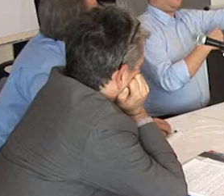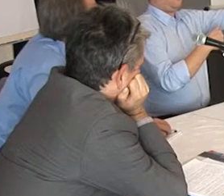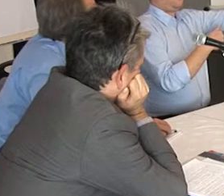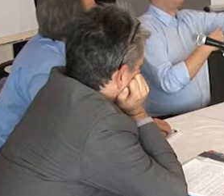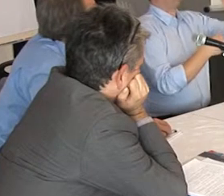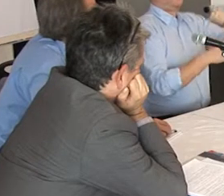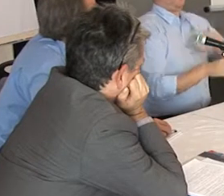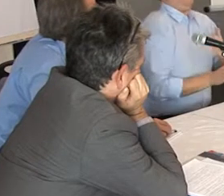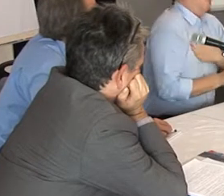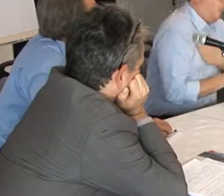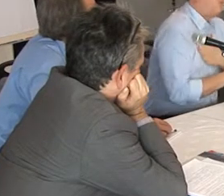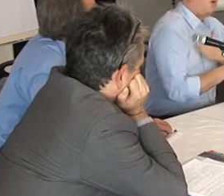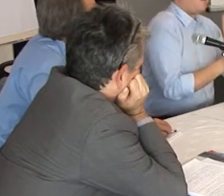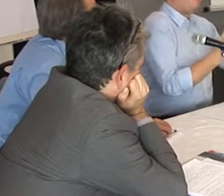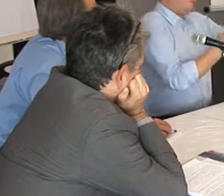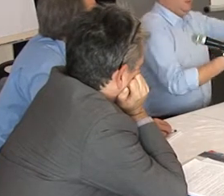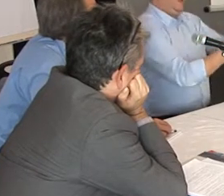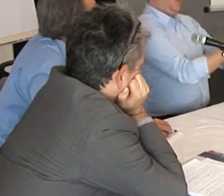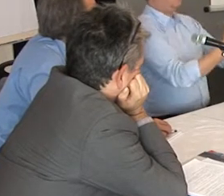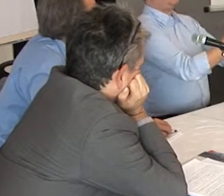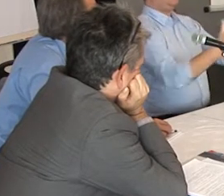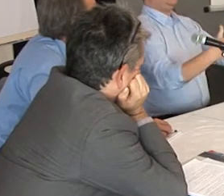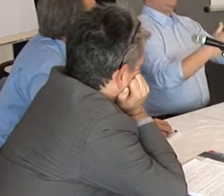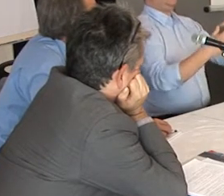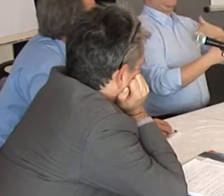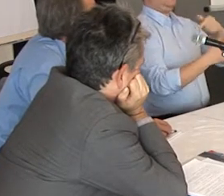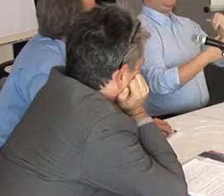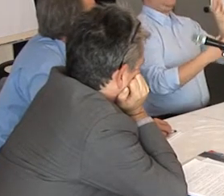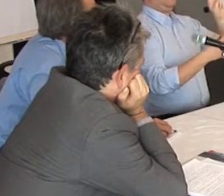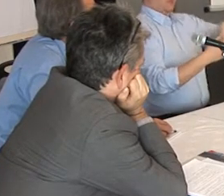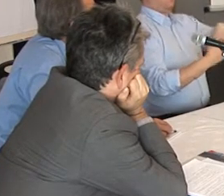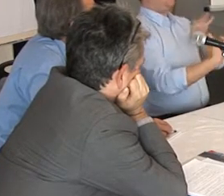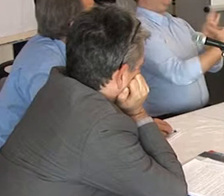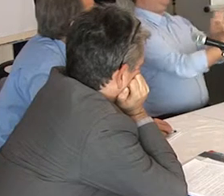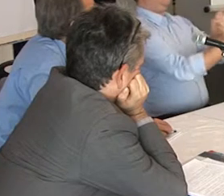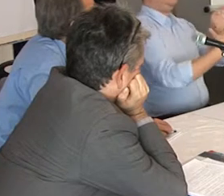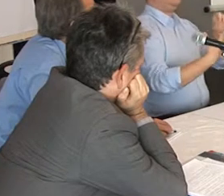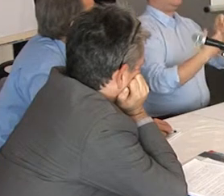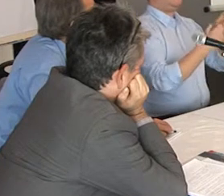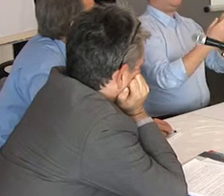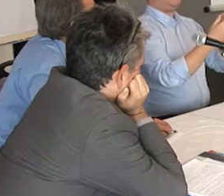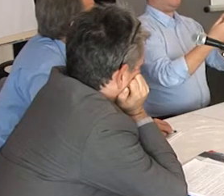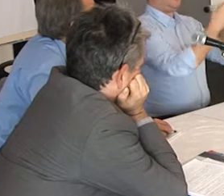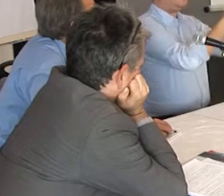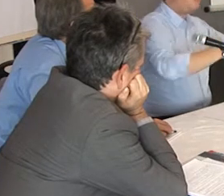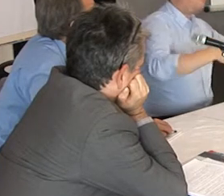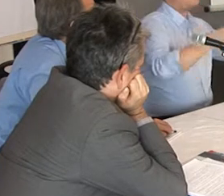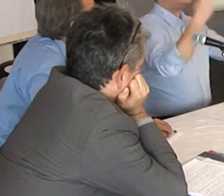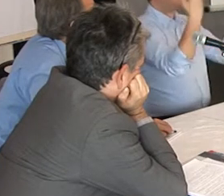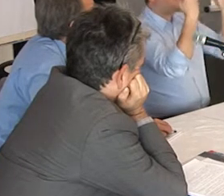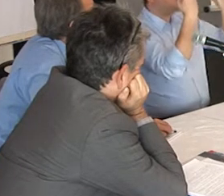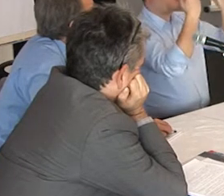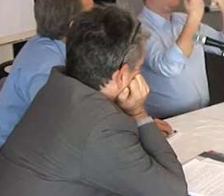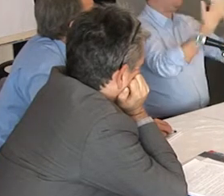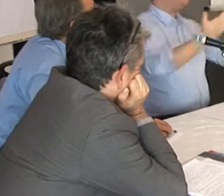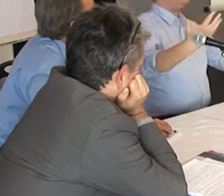50 years more from now, I hope. And within that time, I hope we'll find solutions to